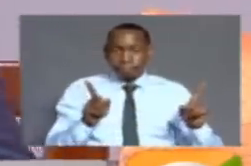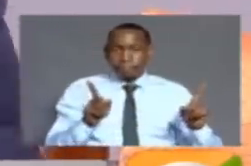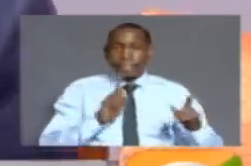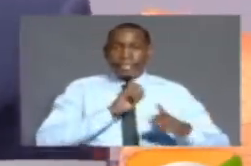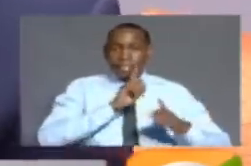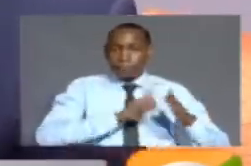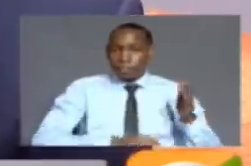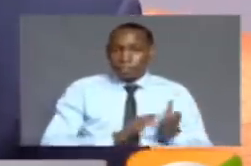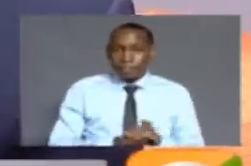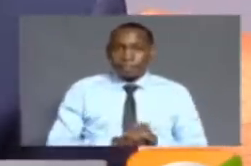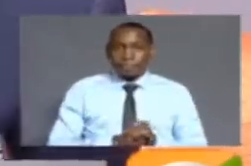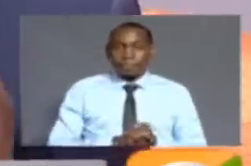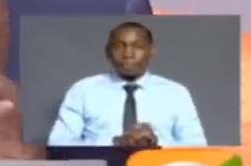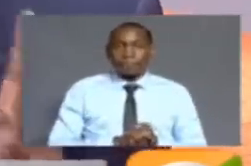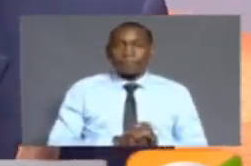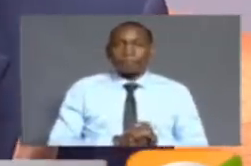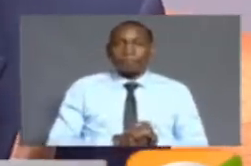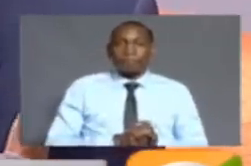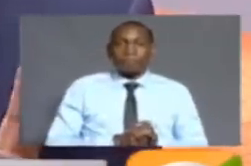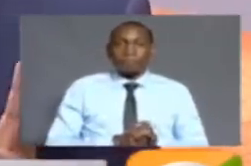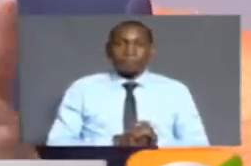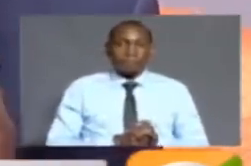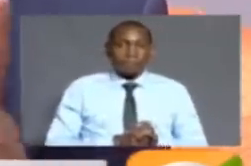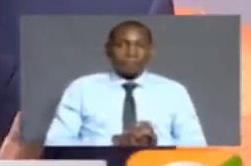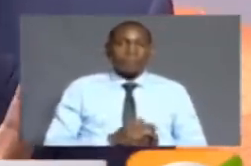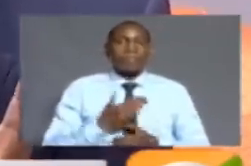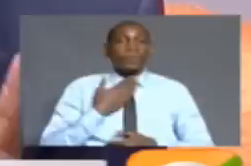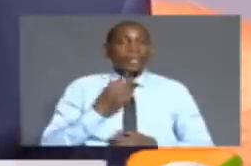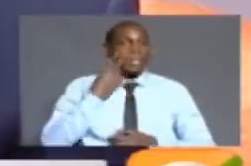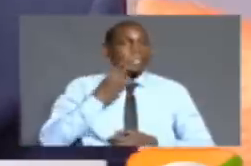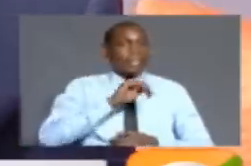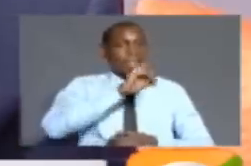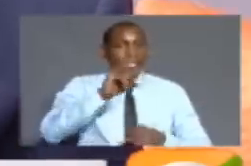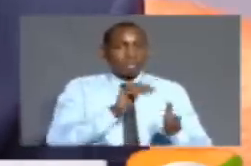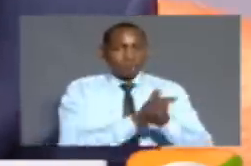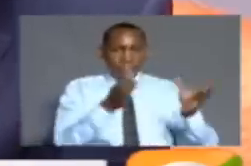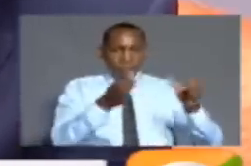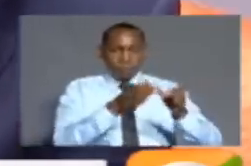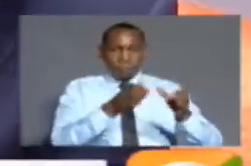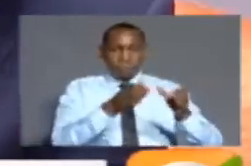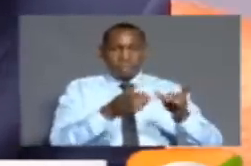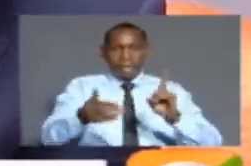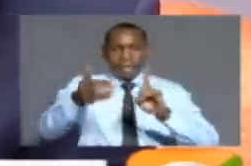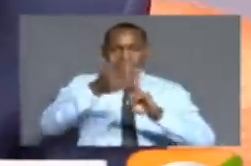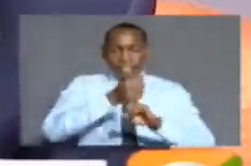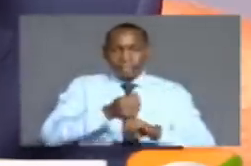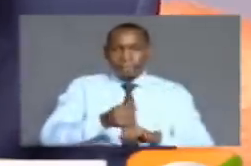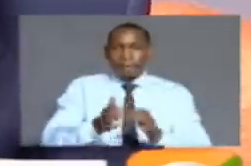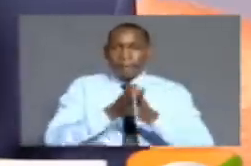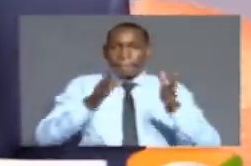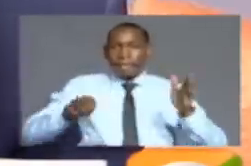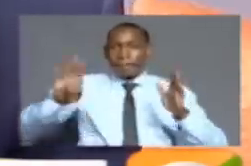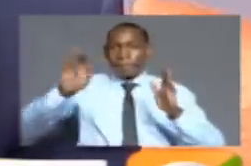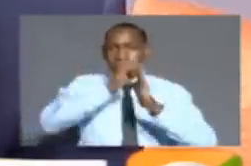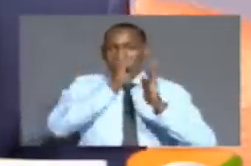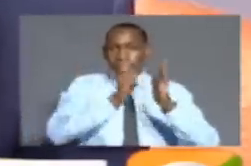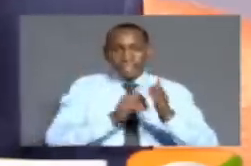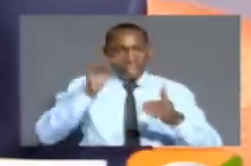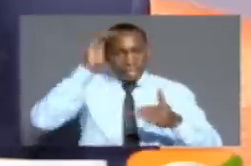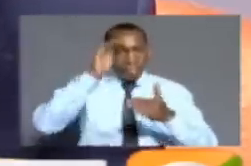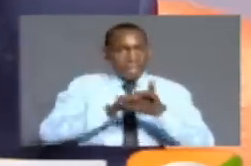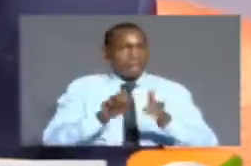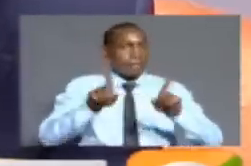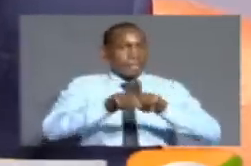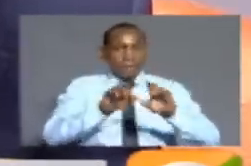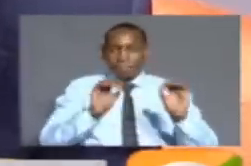way. Oh, I want to see Jubilee fulfilling his Big Four agenda. I don't believe they will. I do